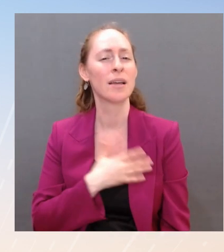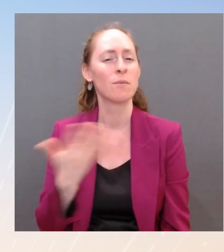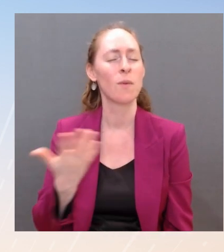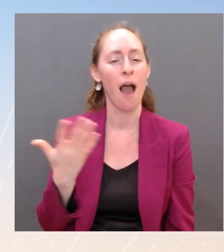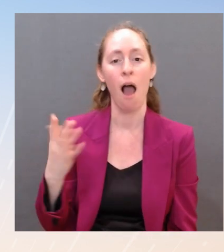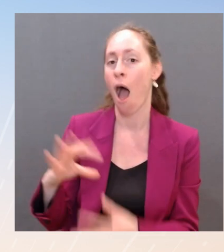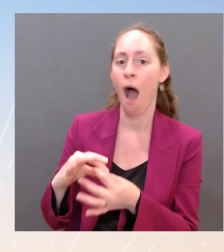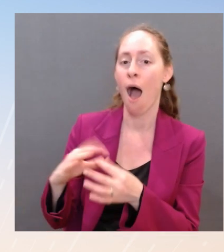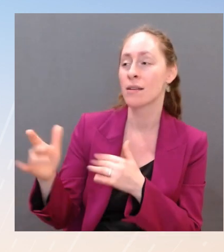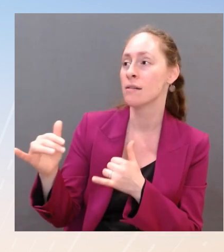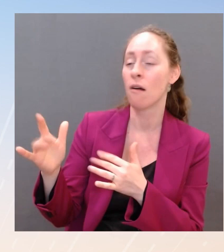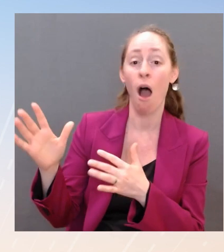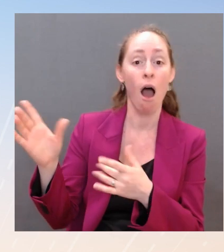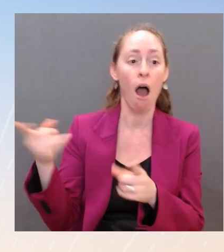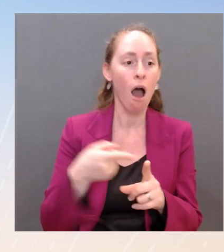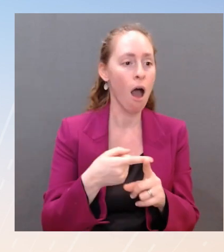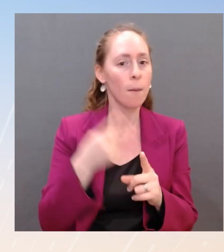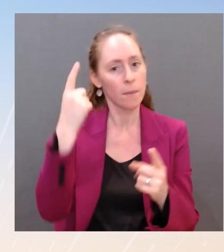Beautiful.